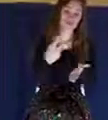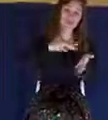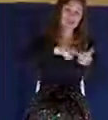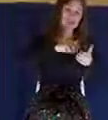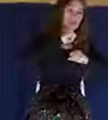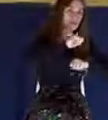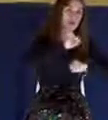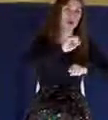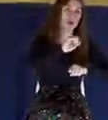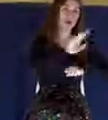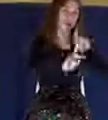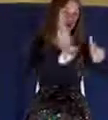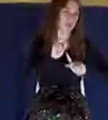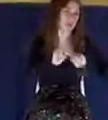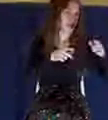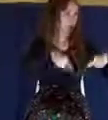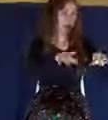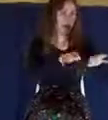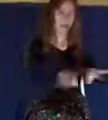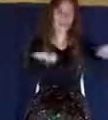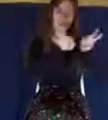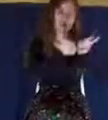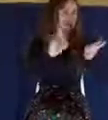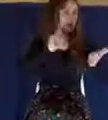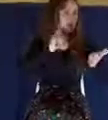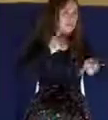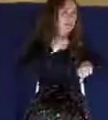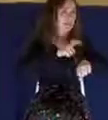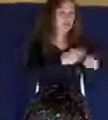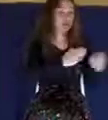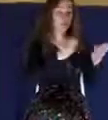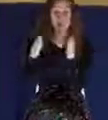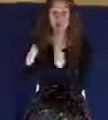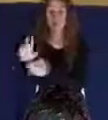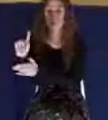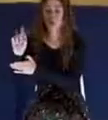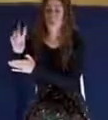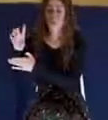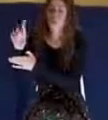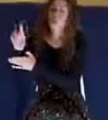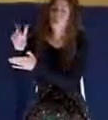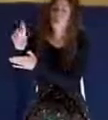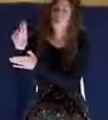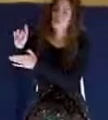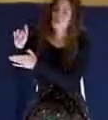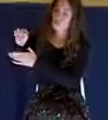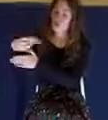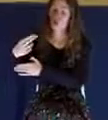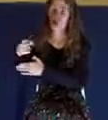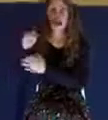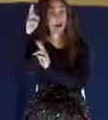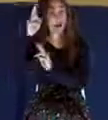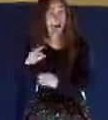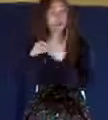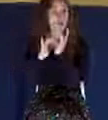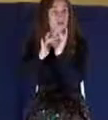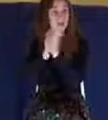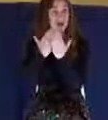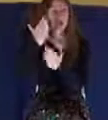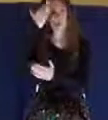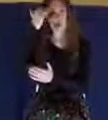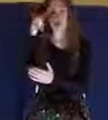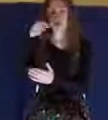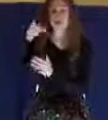time. And Ruth is honored and is exalted in the Bible because of several reasons. First of all, she's the grandmother of